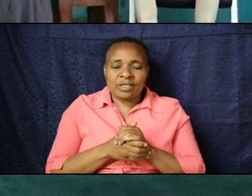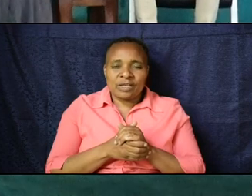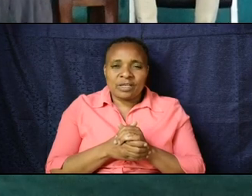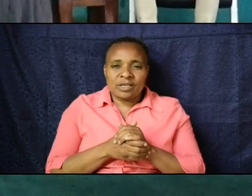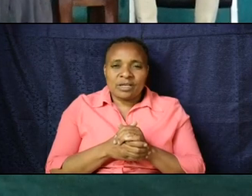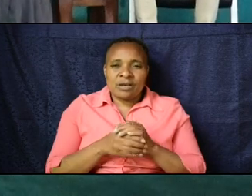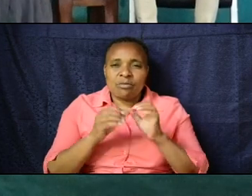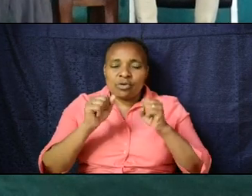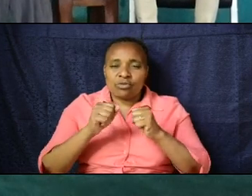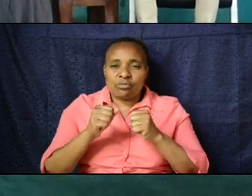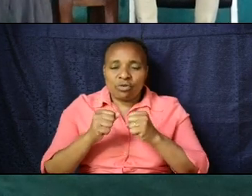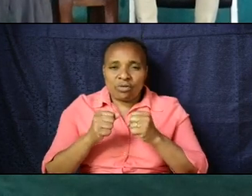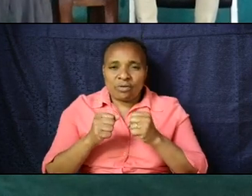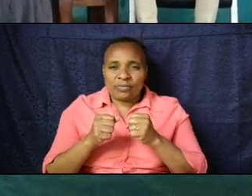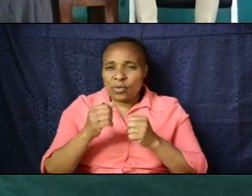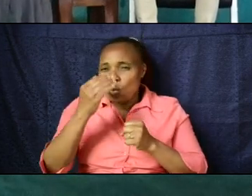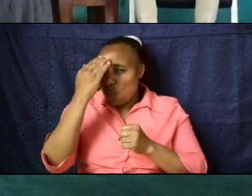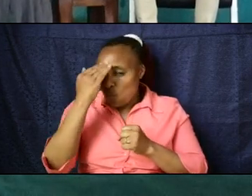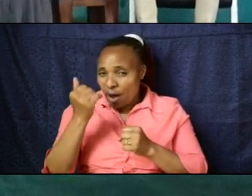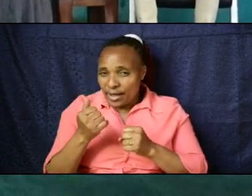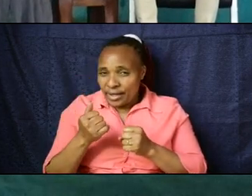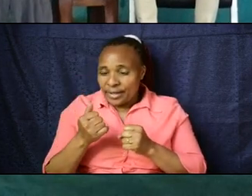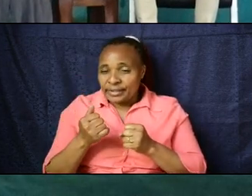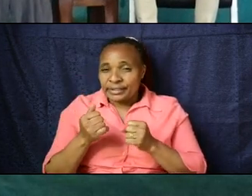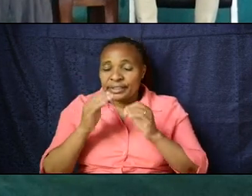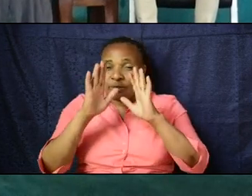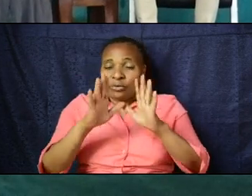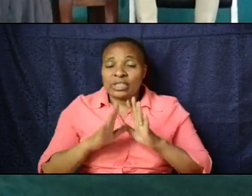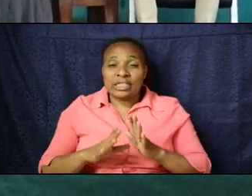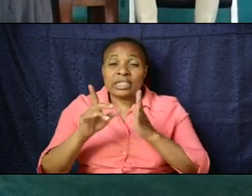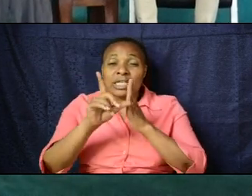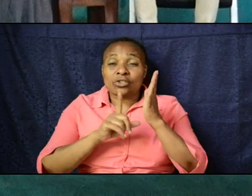If Jasenet can give us why, what's the main lesson from this story?